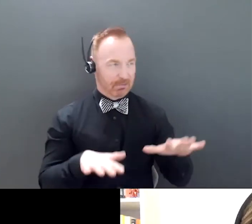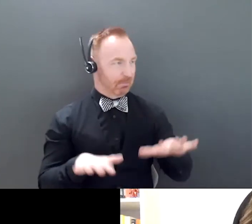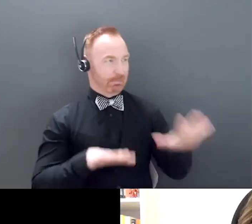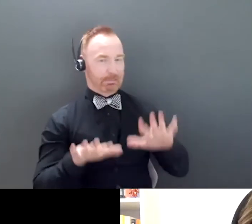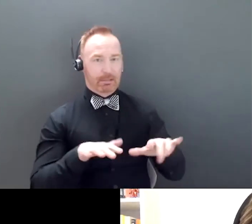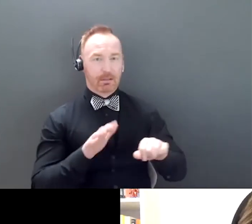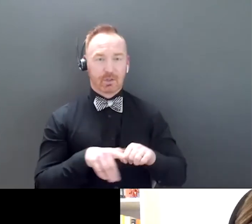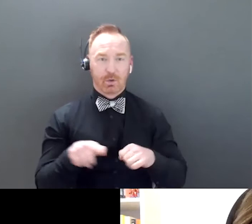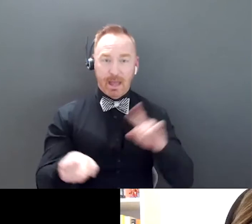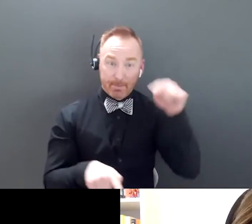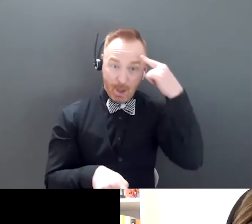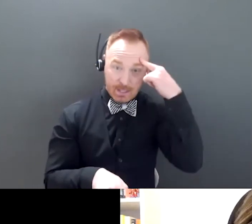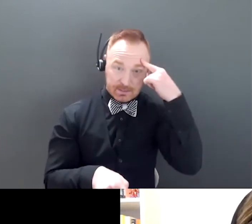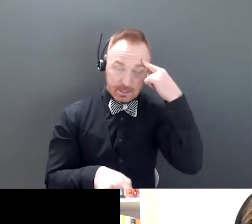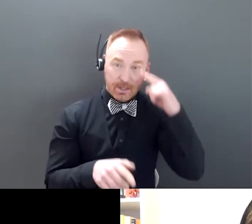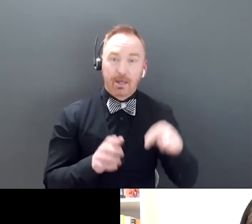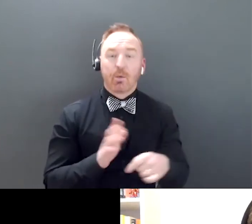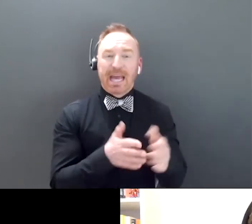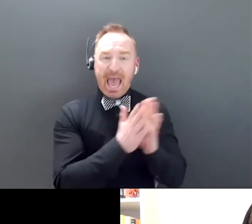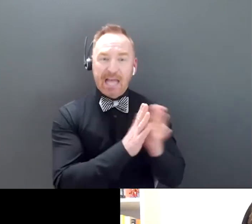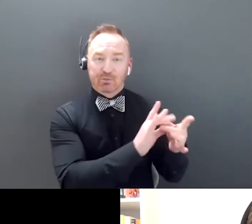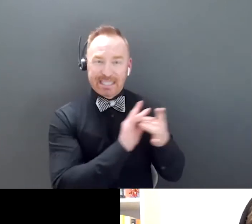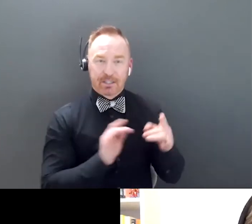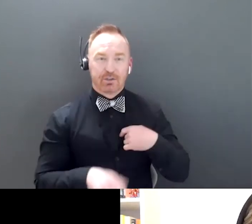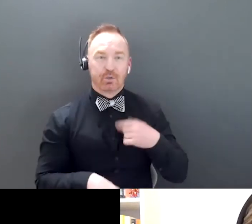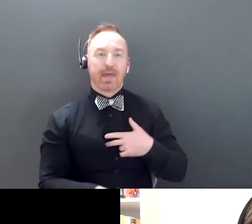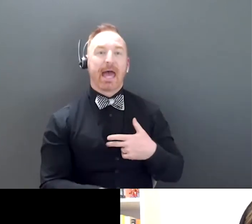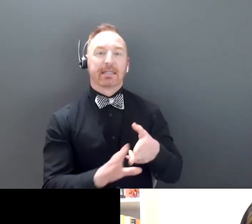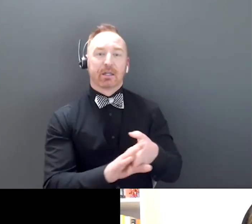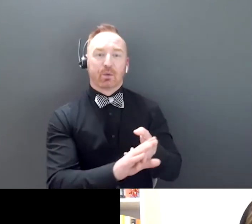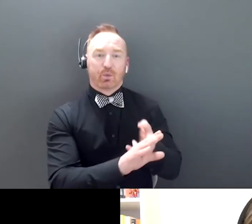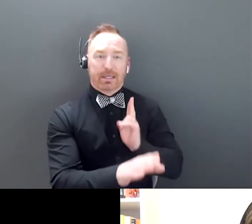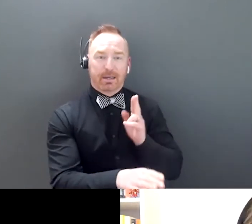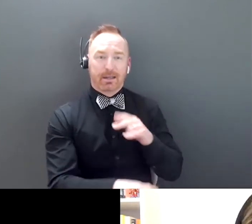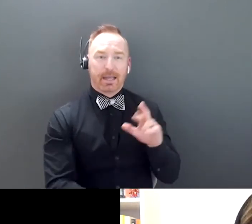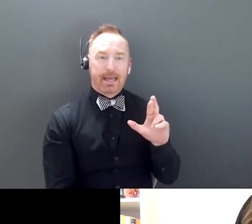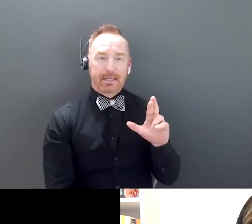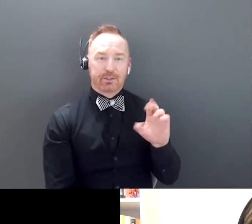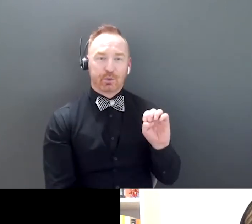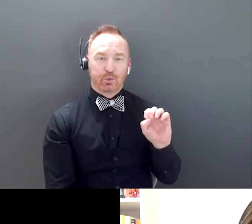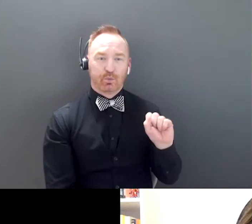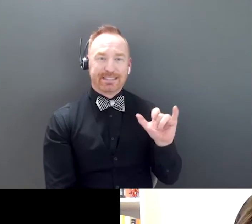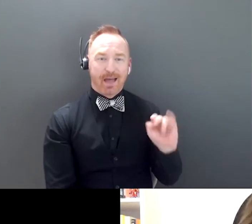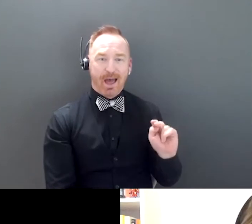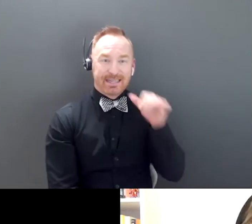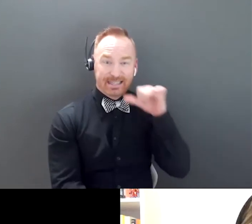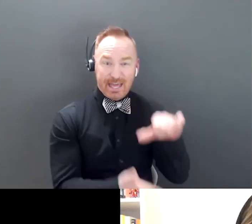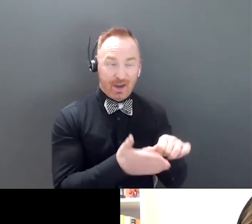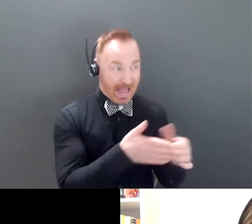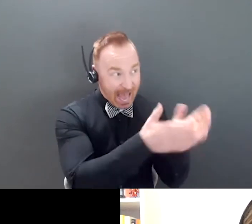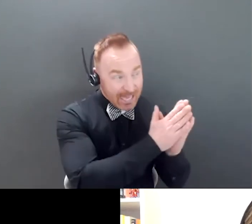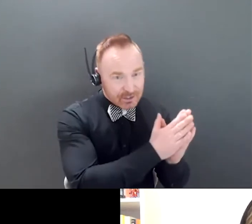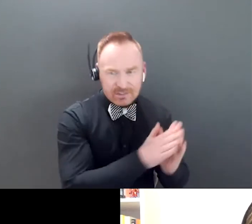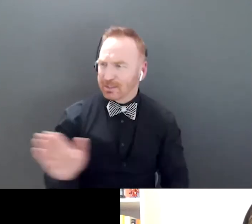her the resignation letter. She's like, no, don't, why are you doing this? And I'm like, because you're doing great and everything. So I explained to her that it